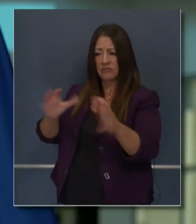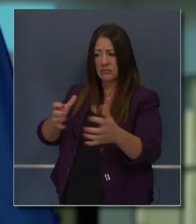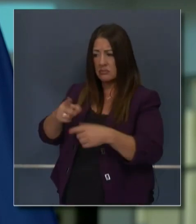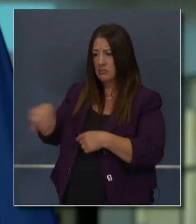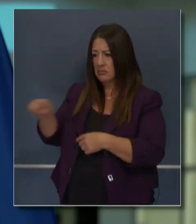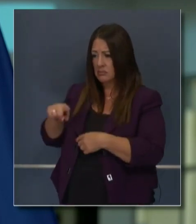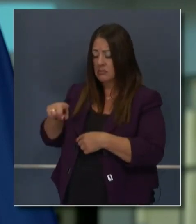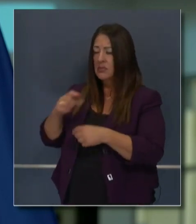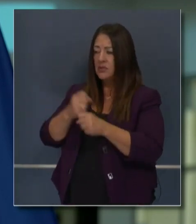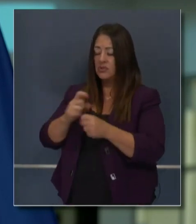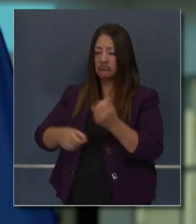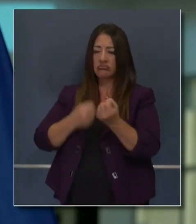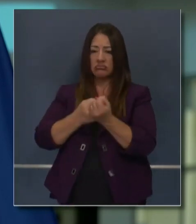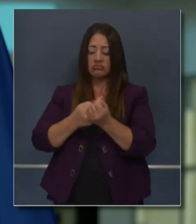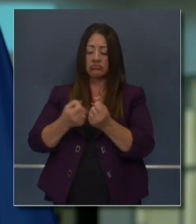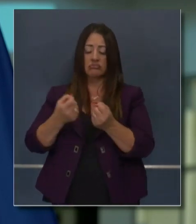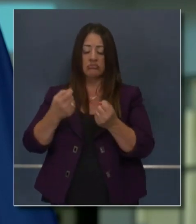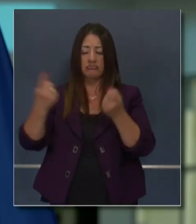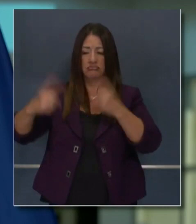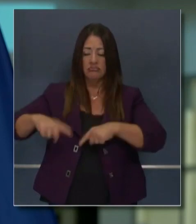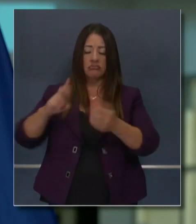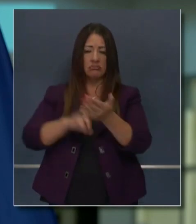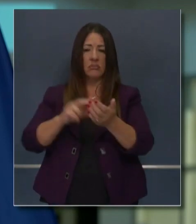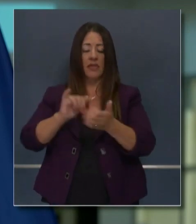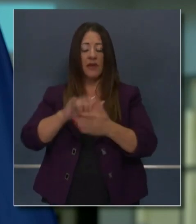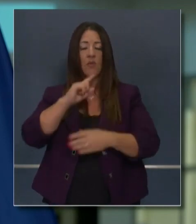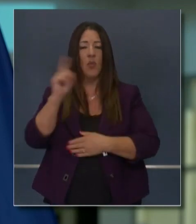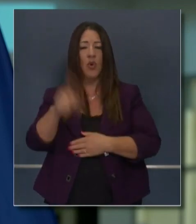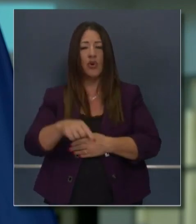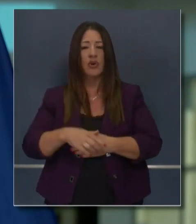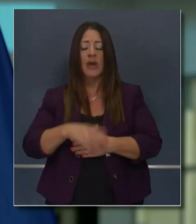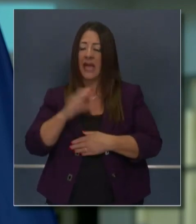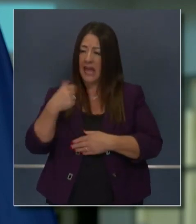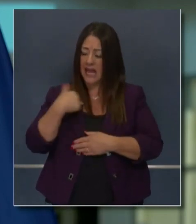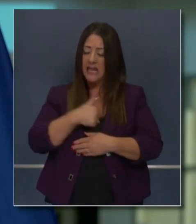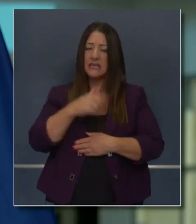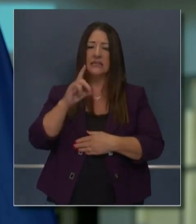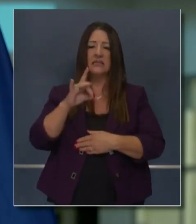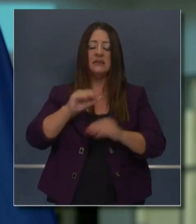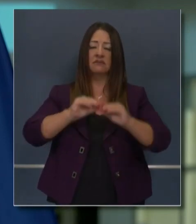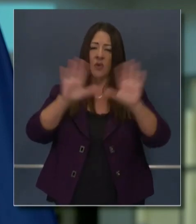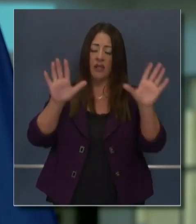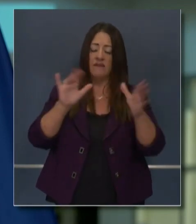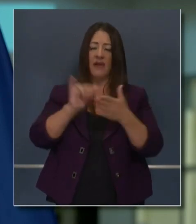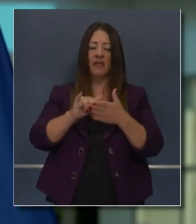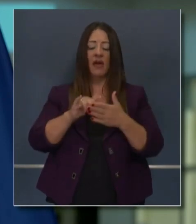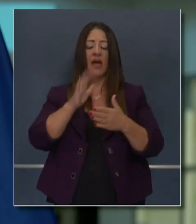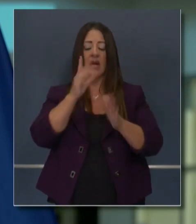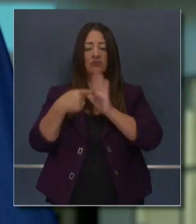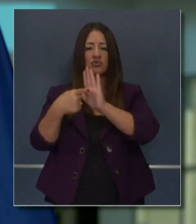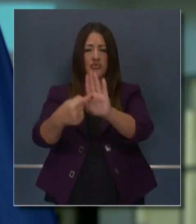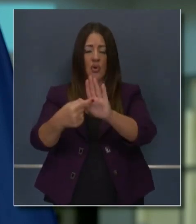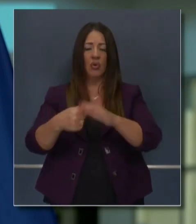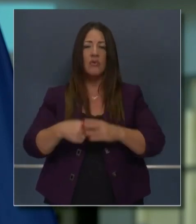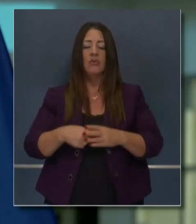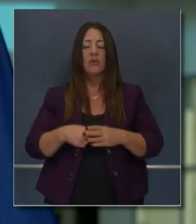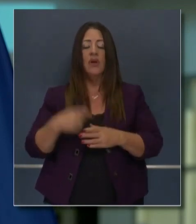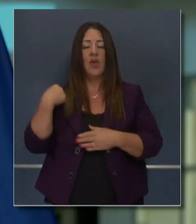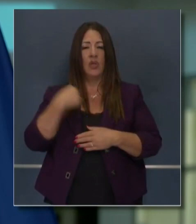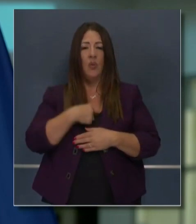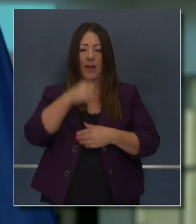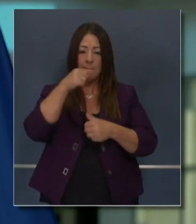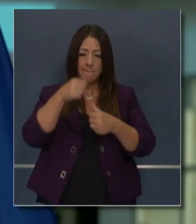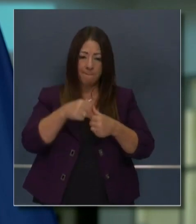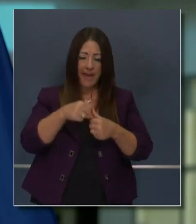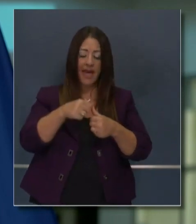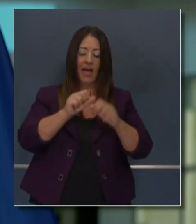the executive order, to clarify and to organize a construct where we weren't only mailing out ballots